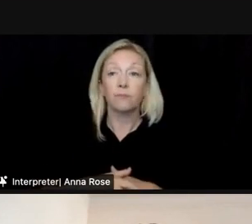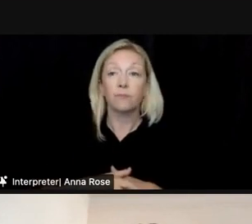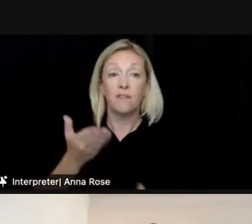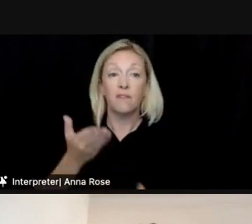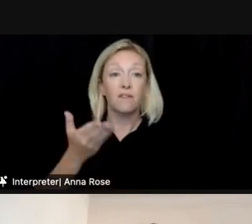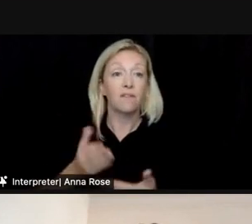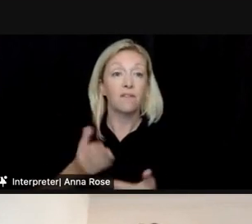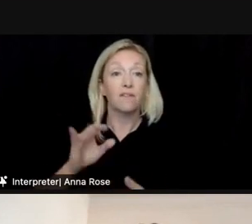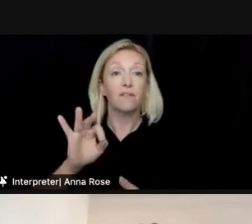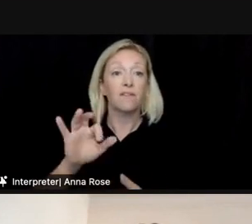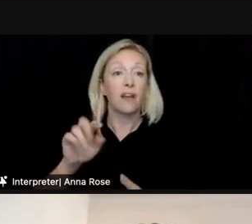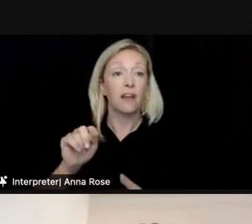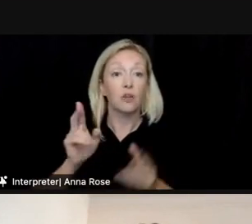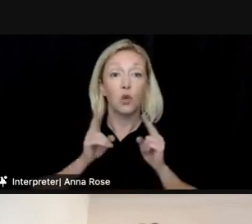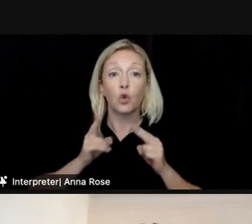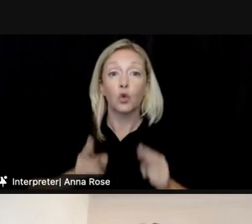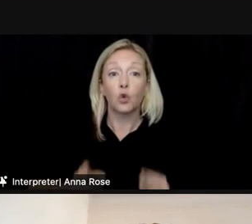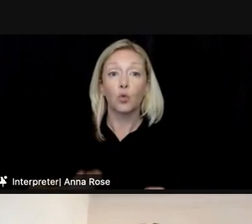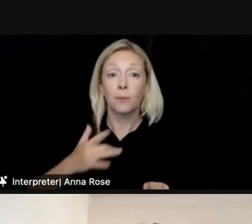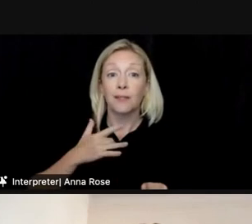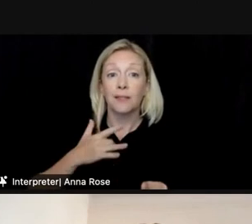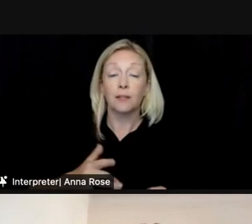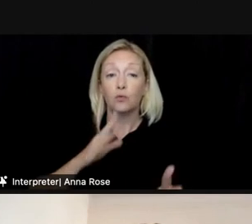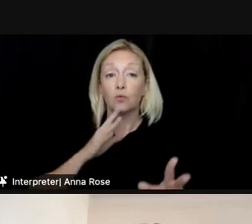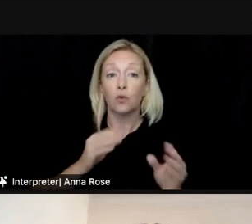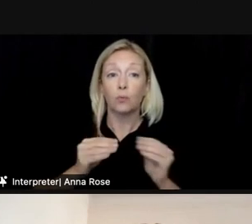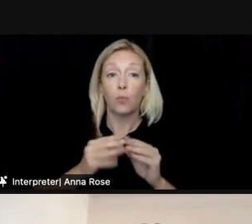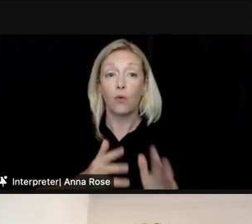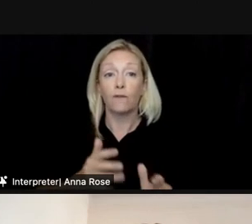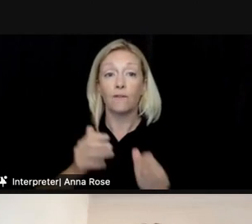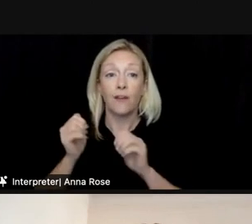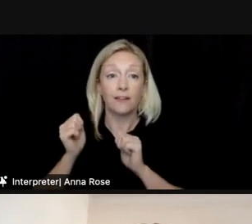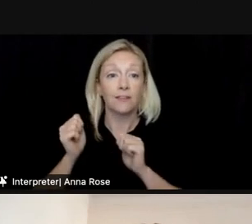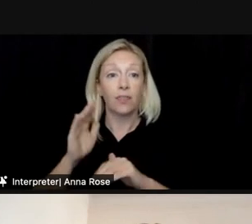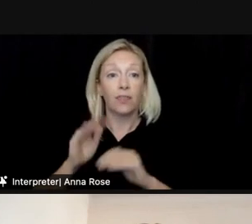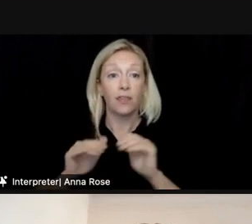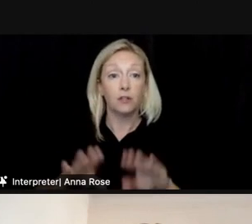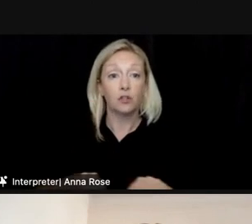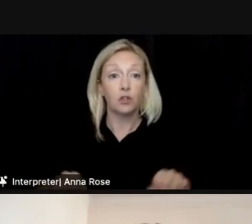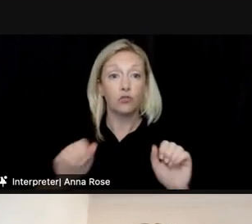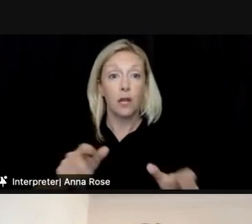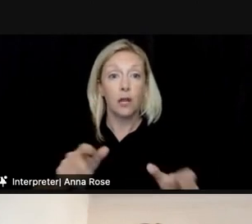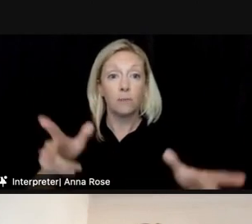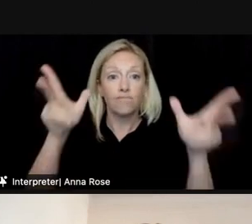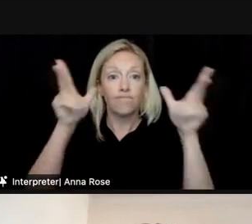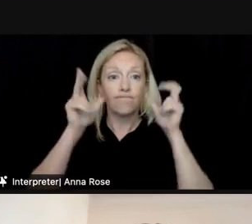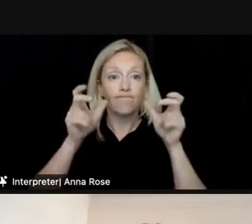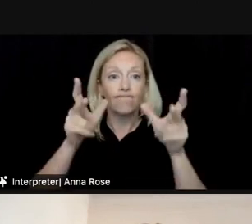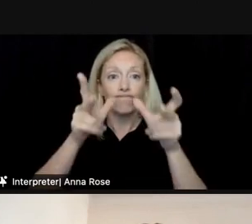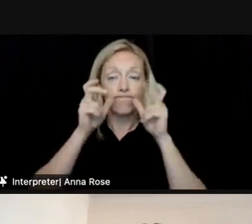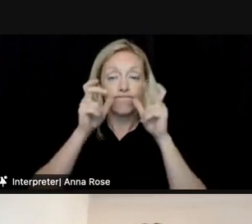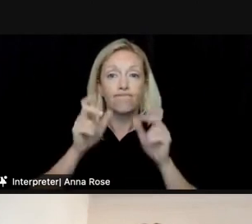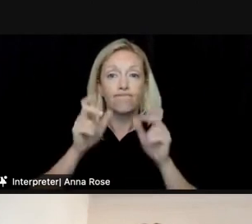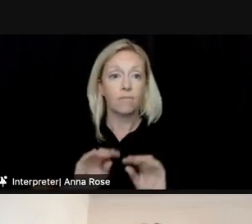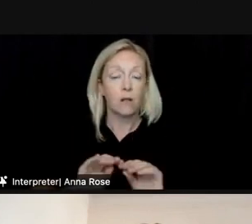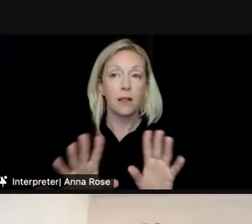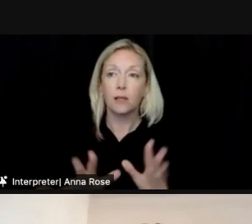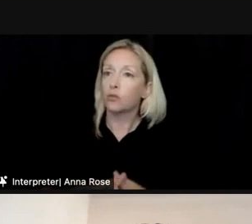as humans talk faster than many of our children can even physically comprehend. So that's just right off the